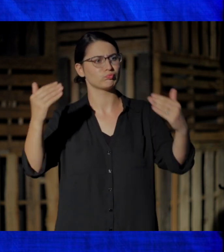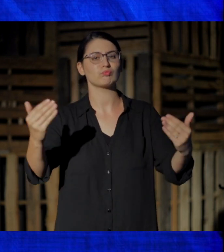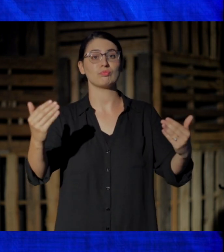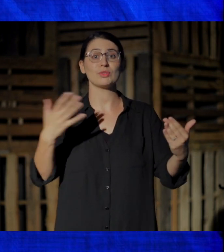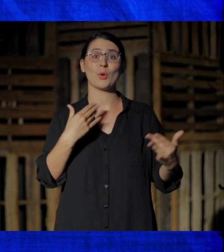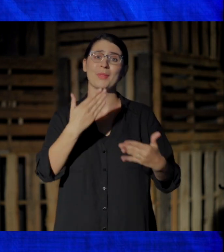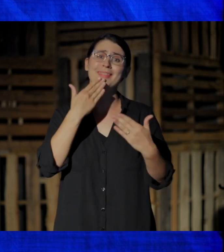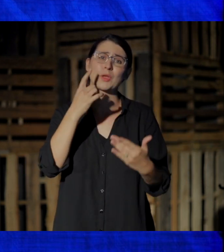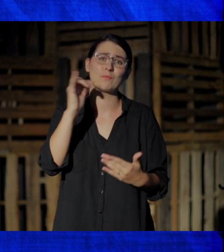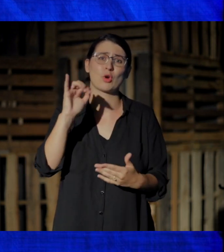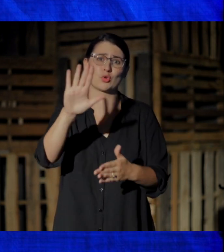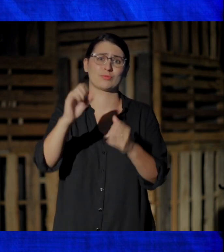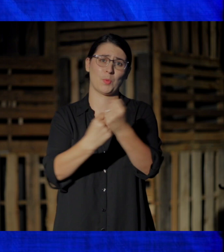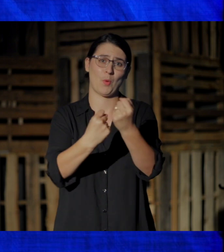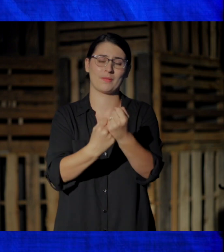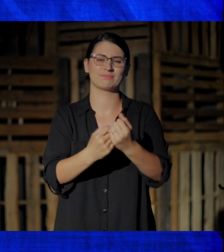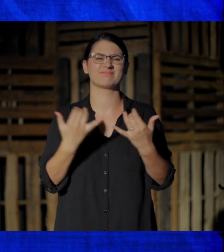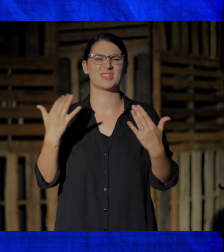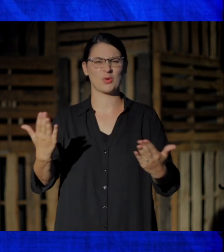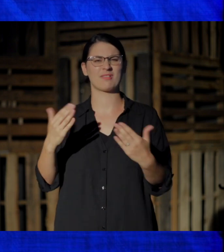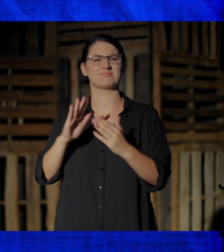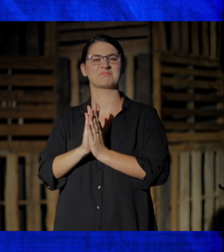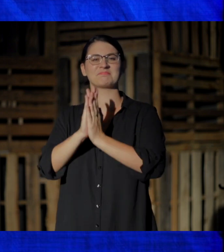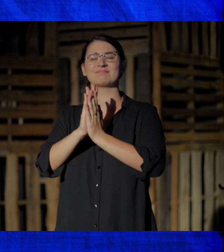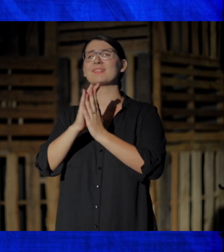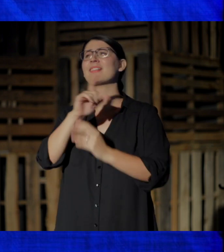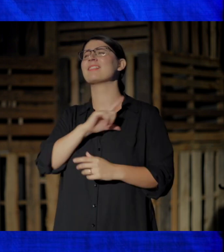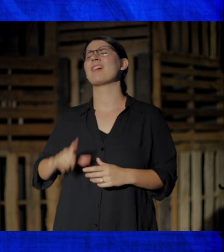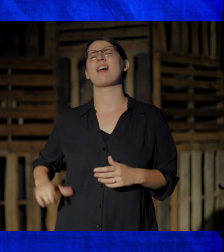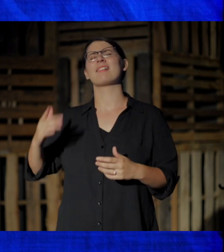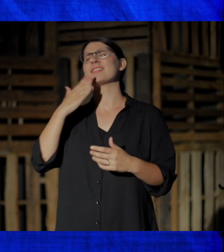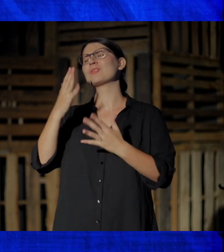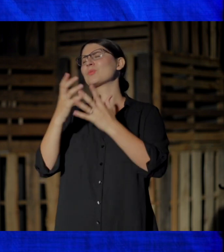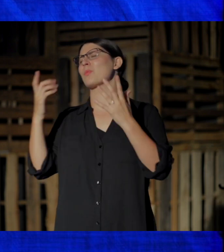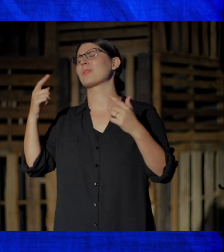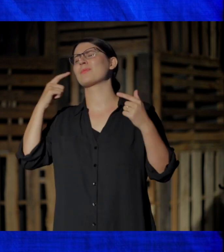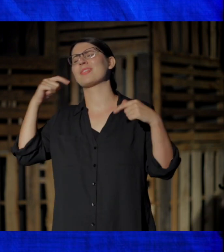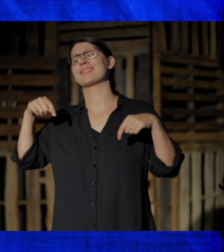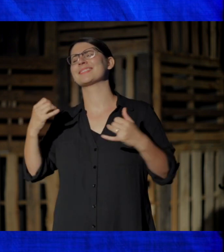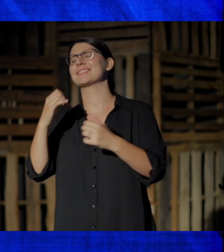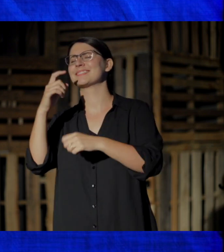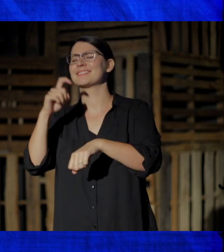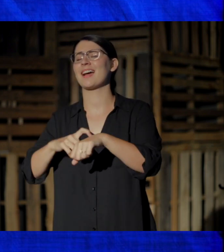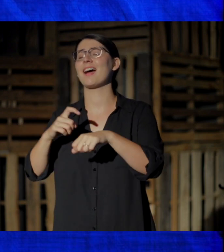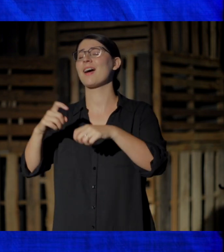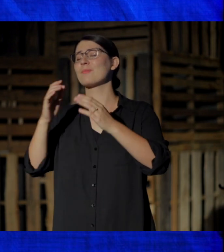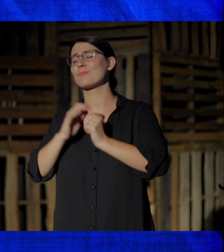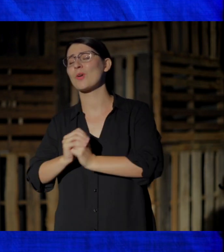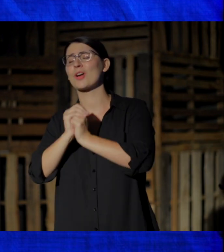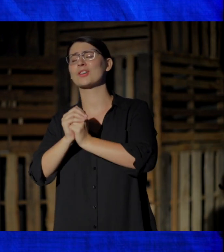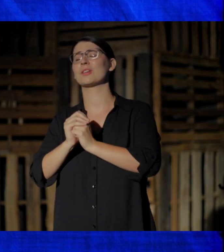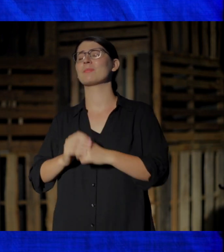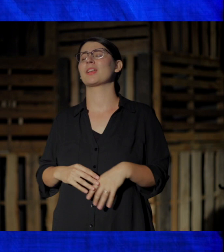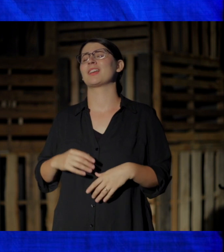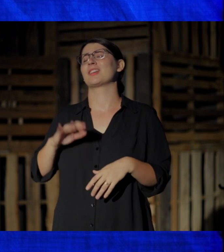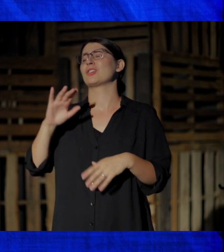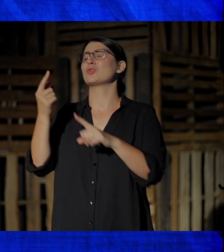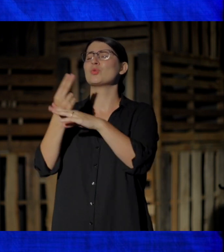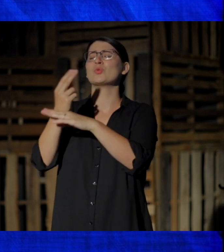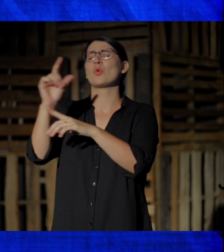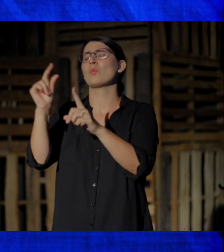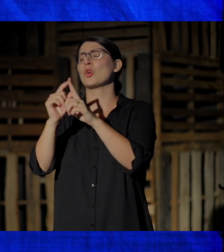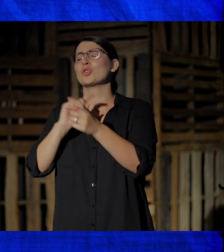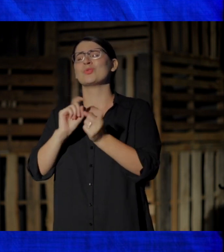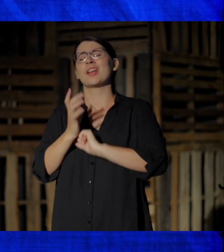Let's pray. Well, Lord God, thank you so much for this time of worship. God, lift us up. Change us with your word. God, thank you so much for